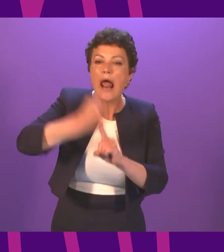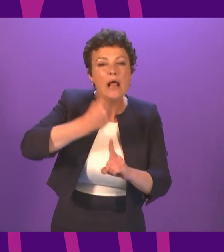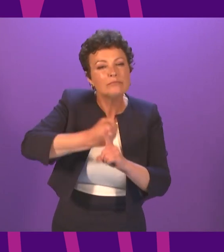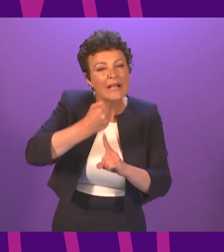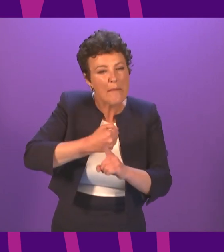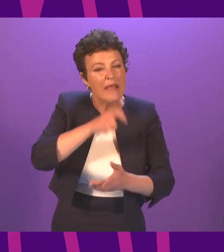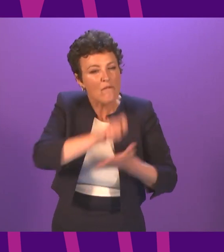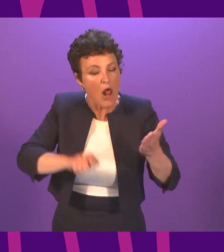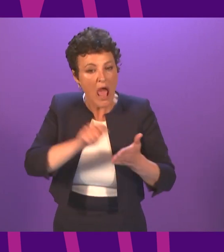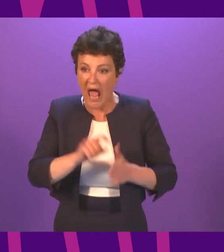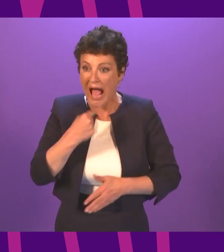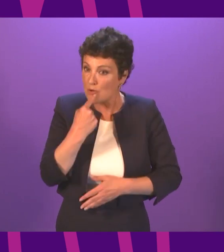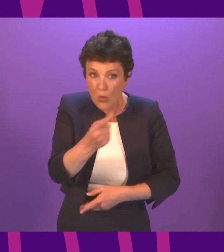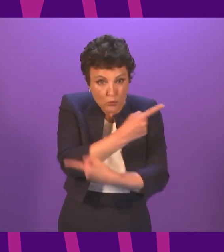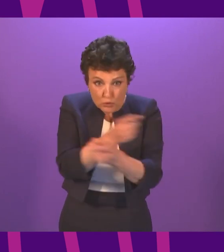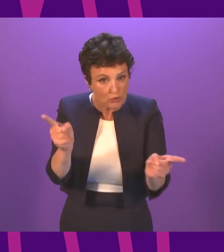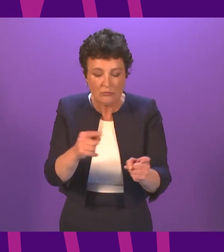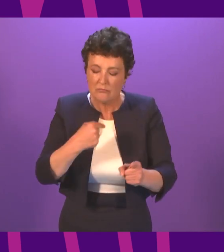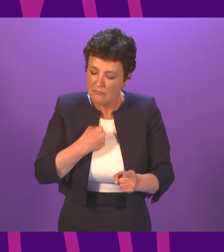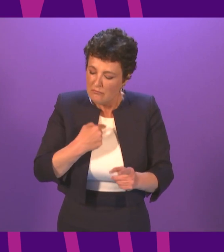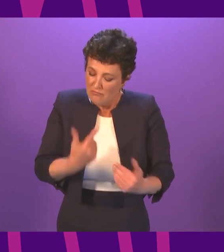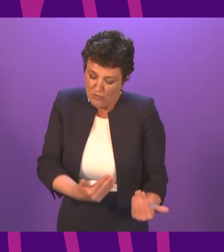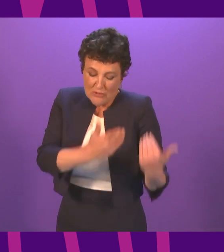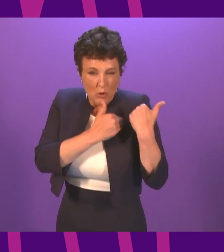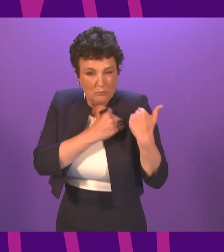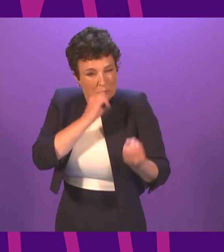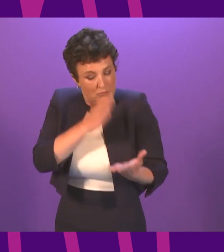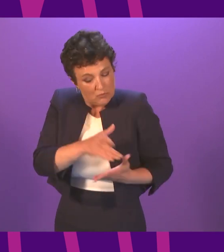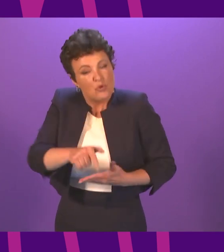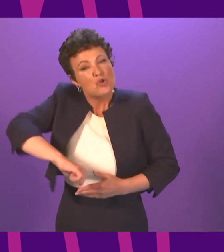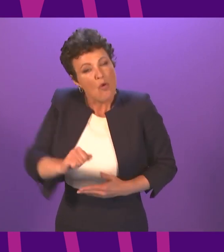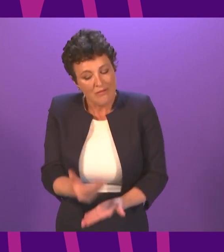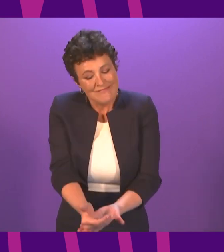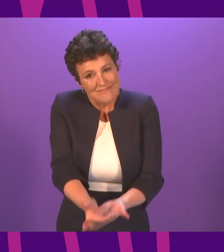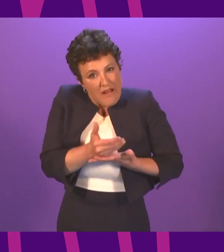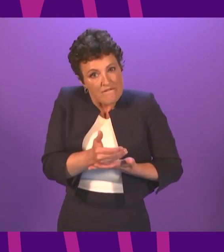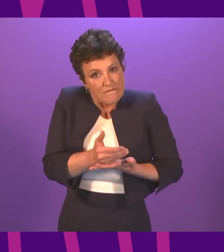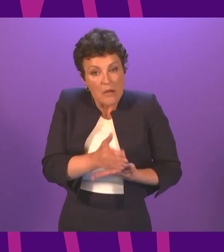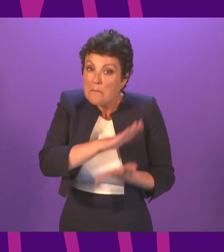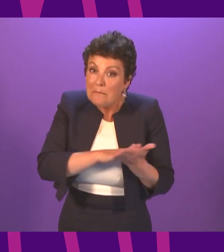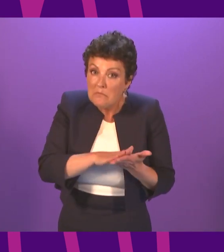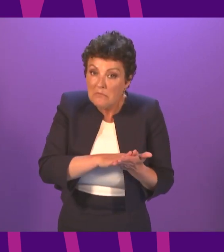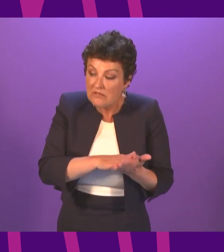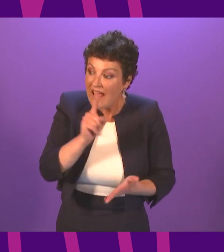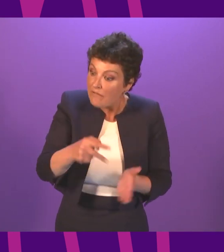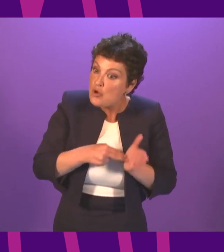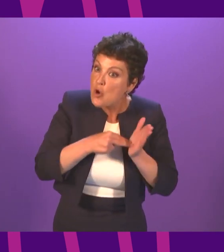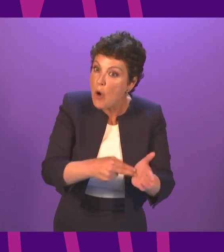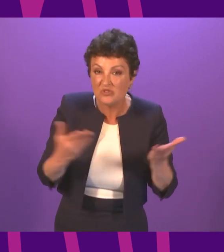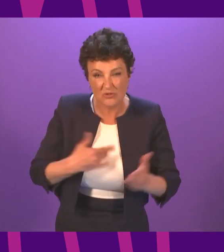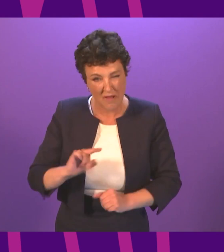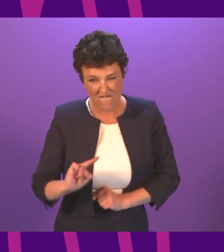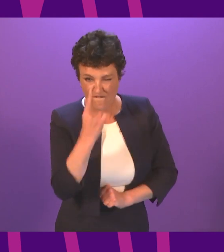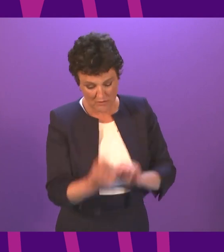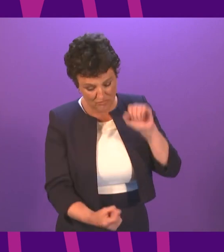overriding duty was to do everything possible to keep our country safe. And if nominated today, that will indeed be my first and my